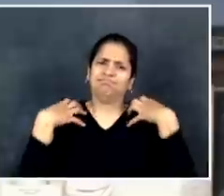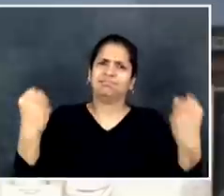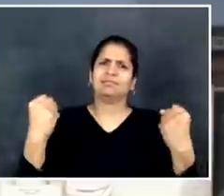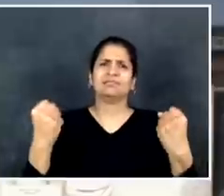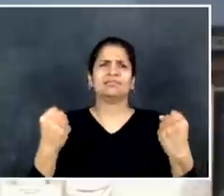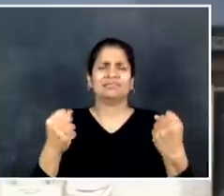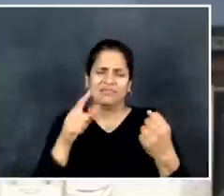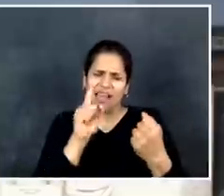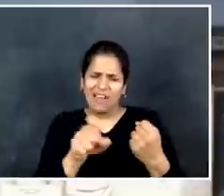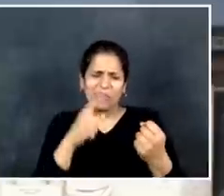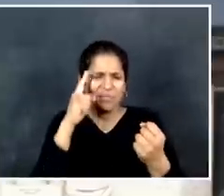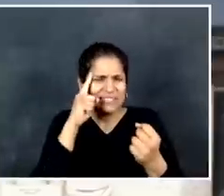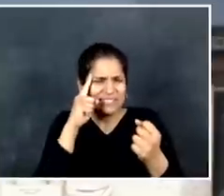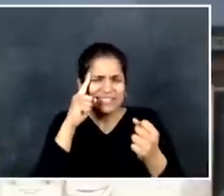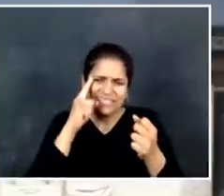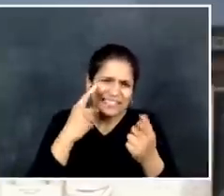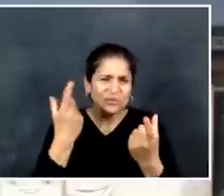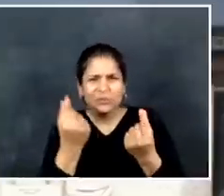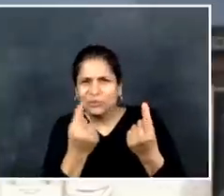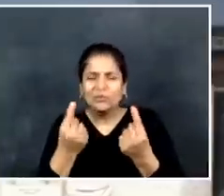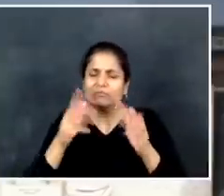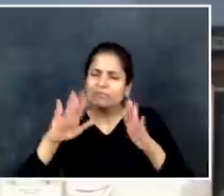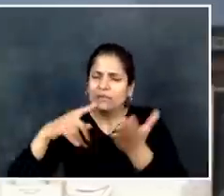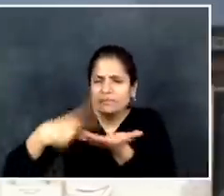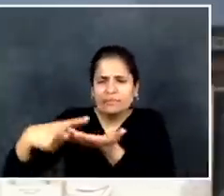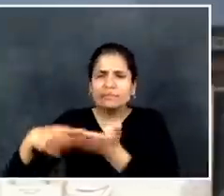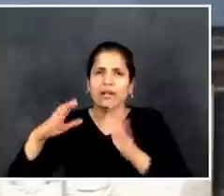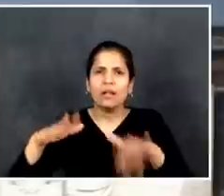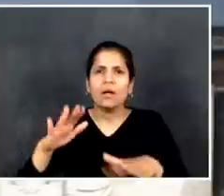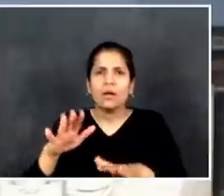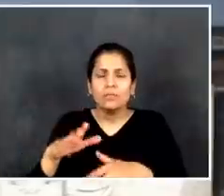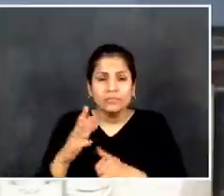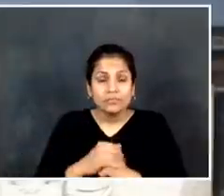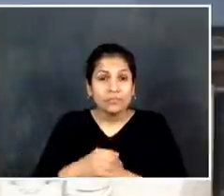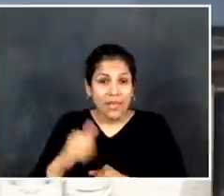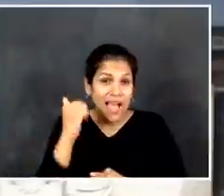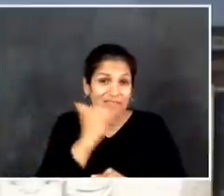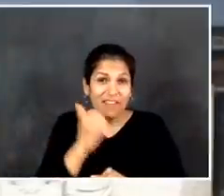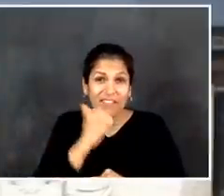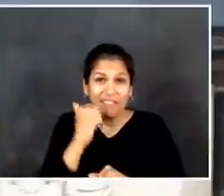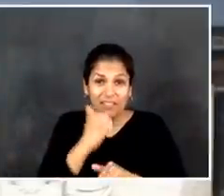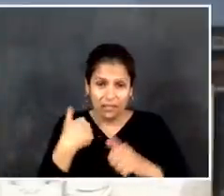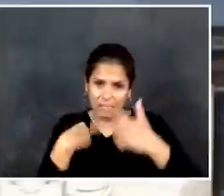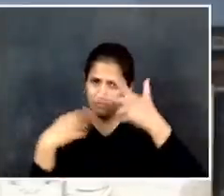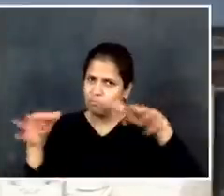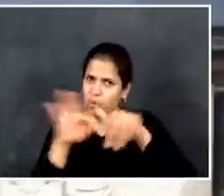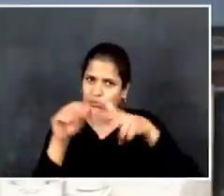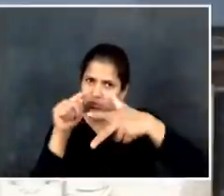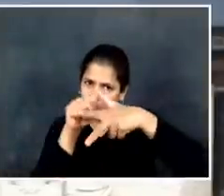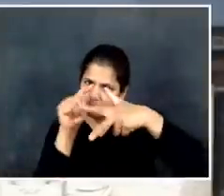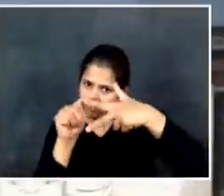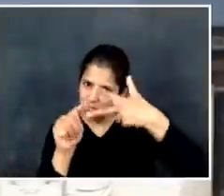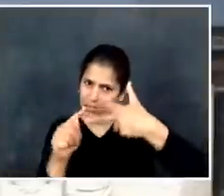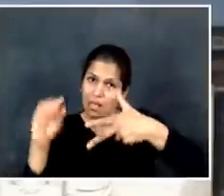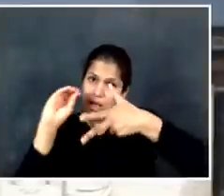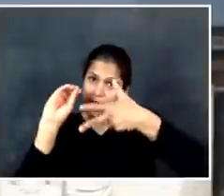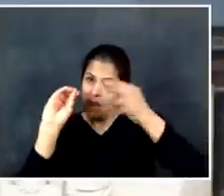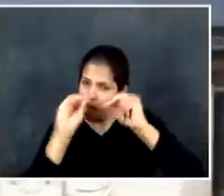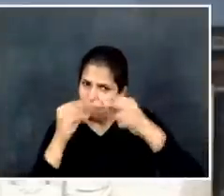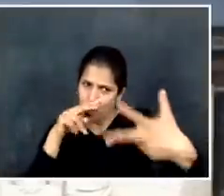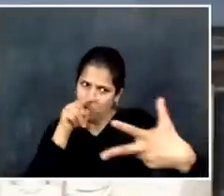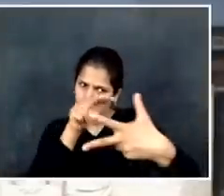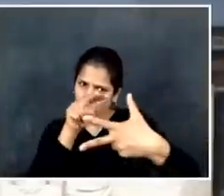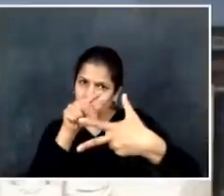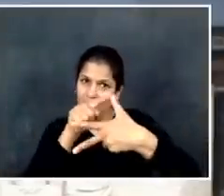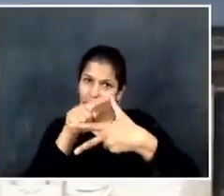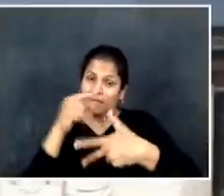going. And so, you know, I'm going to reserve judgment on that for a little bit while we see what the